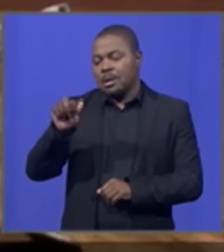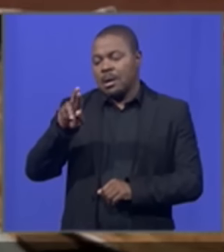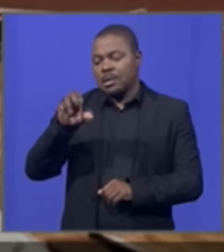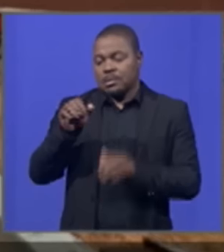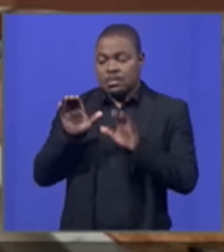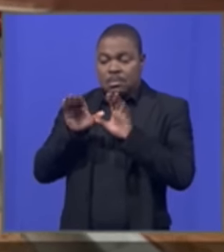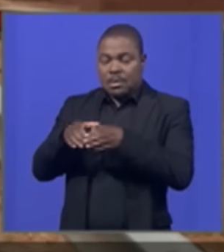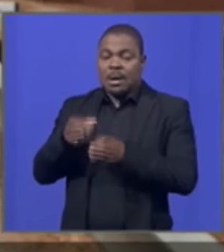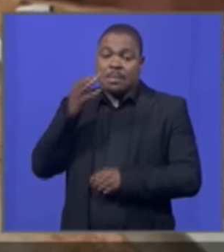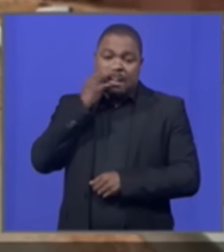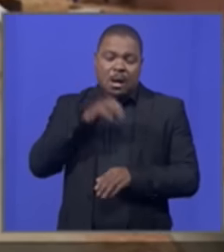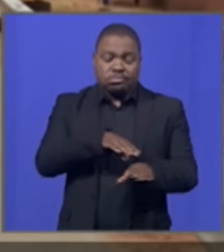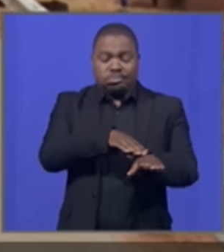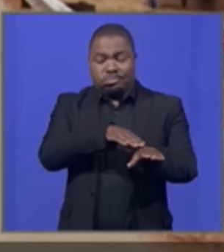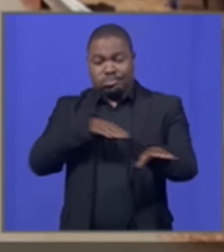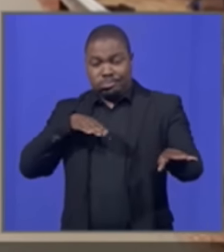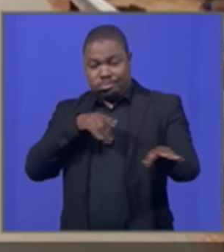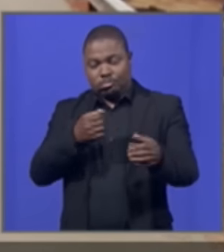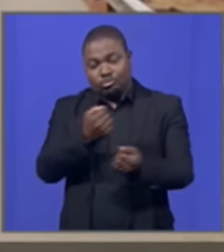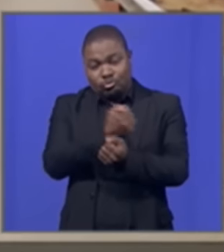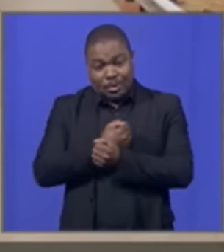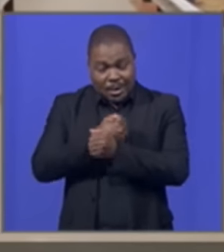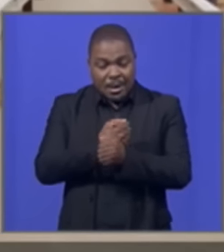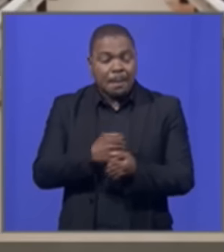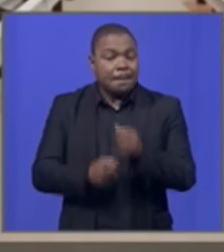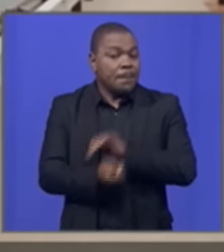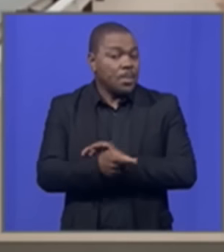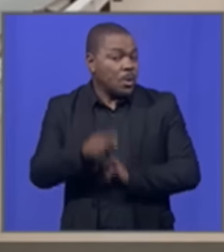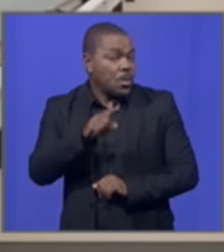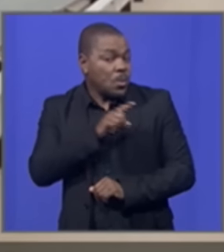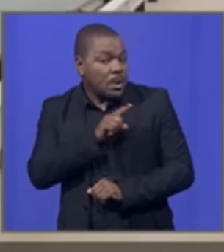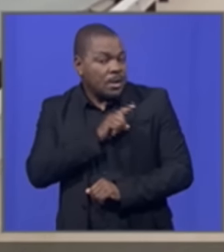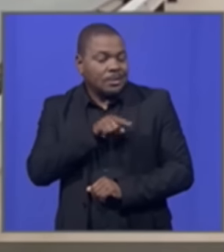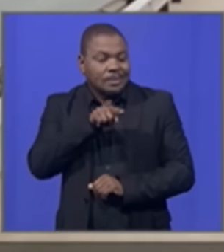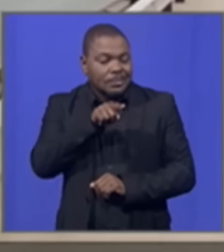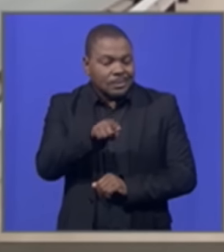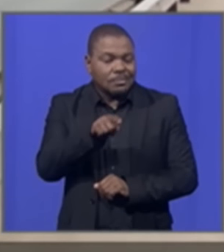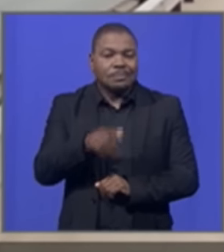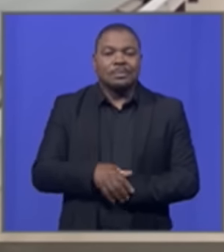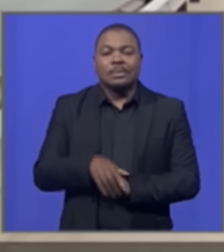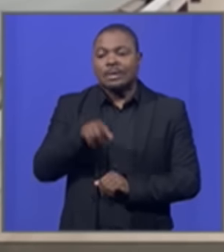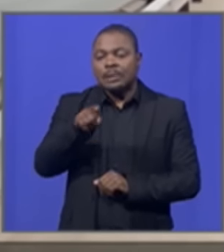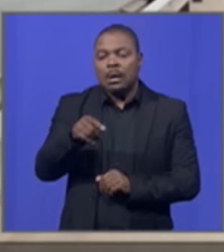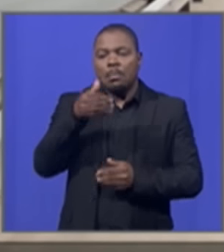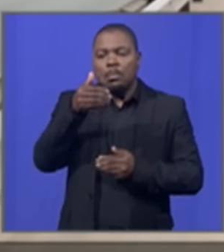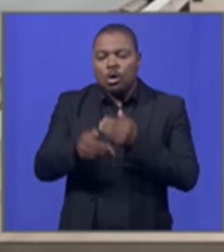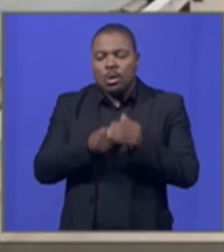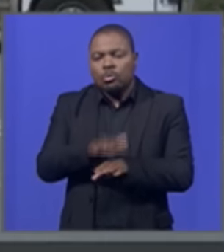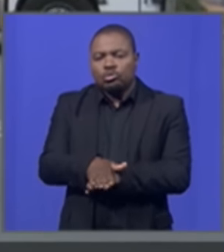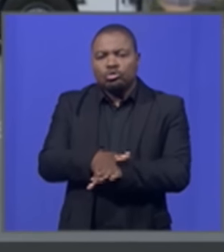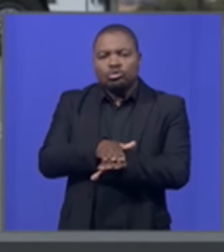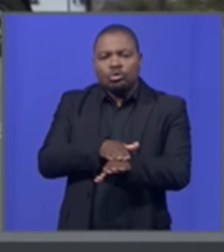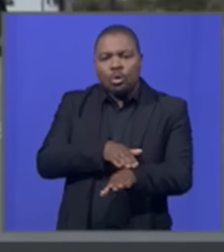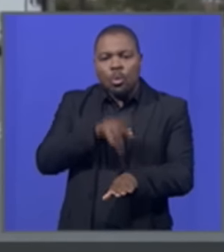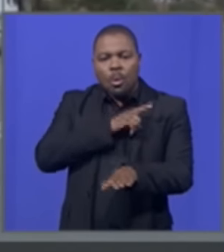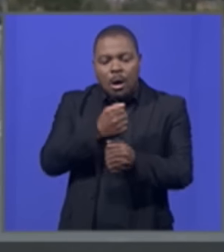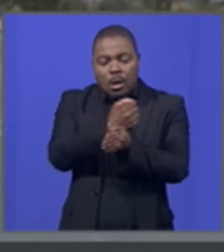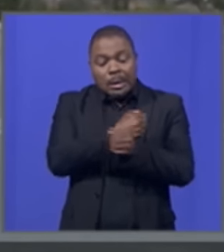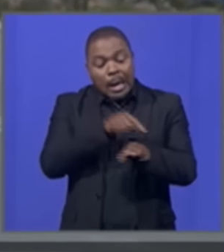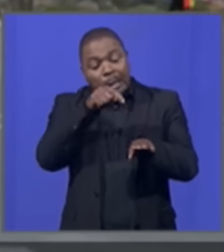SARS le re moela wo motelele wa sephetepete o hlolwa ke tshepedišo yeo e sepelago ka lebelo la lobu la go lekola dithoto tše di rwelego